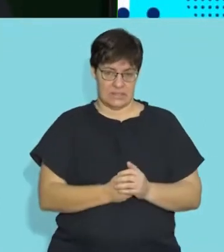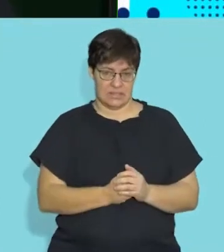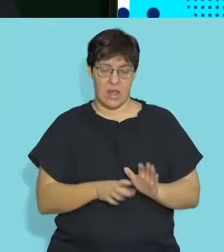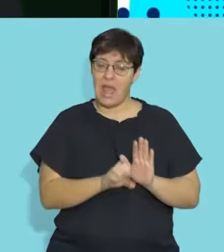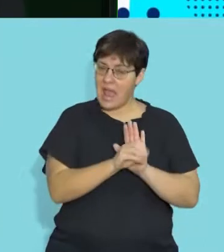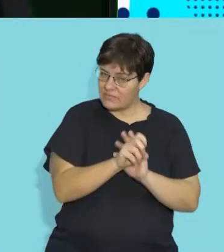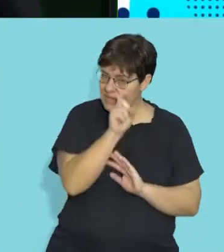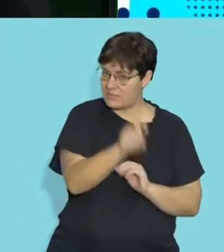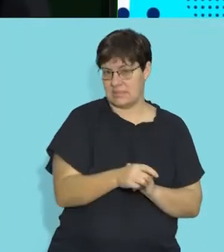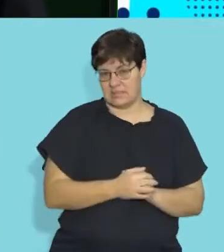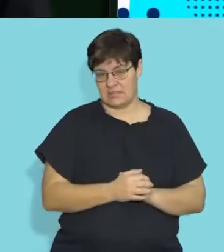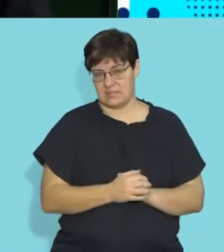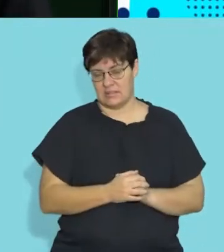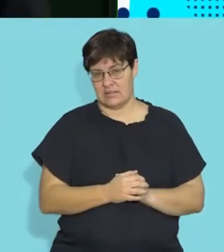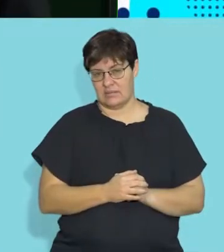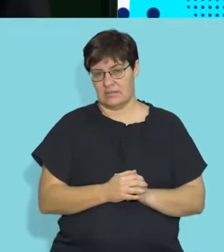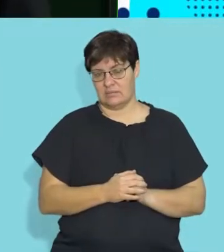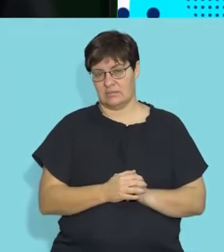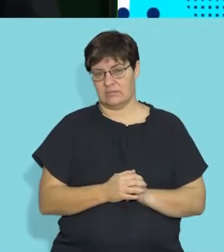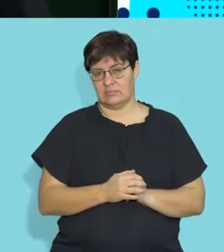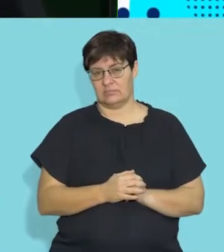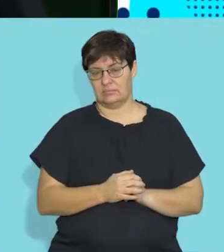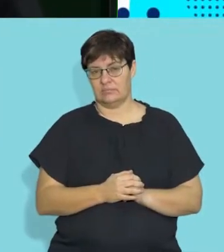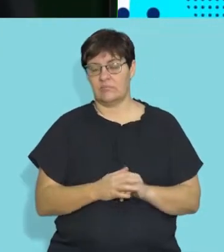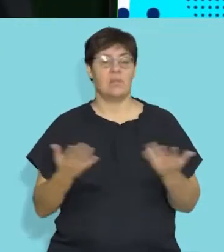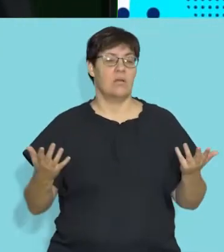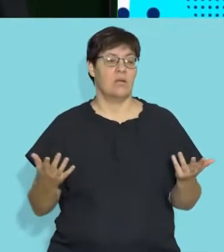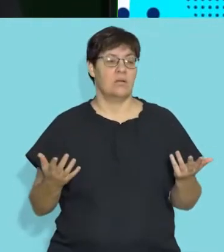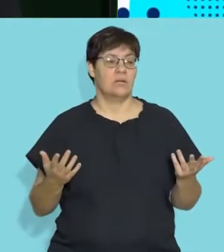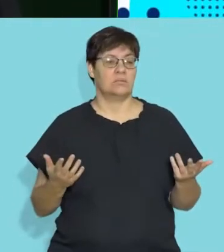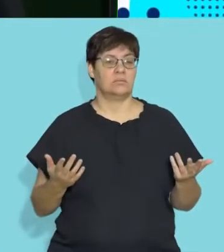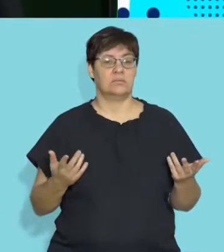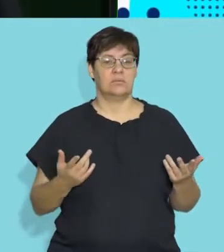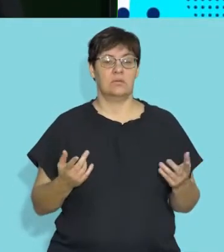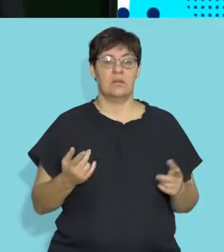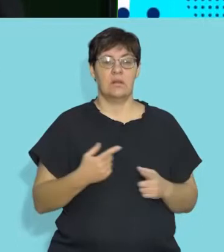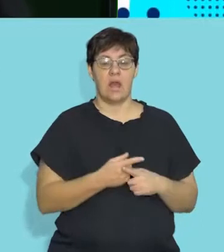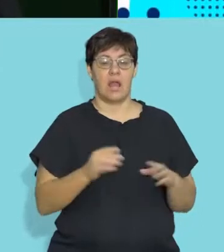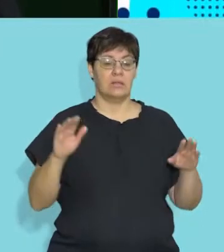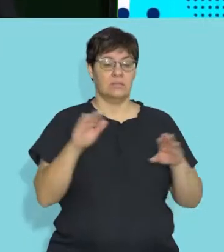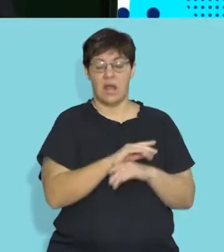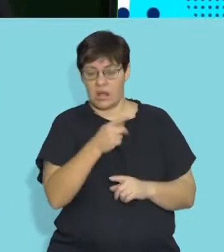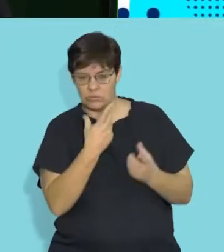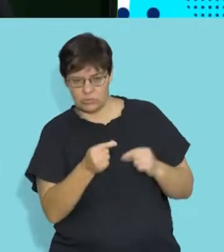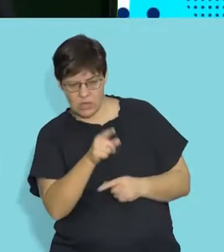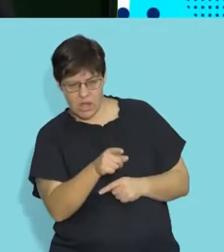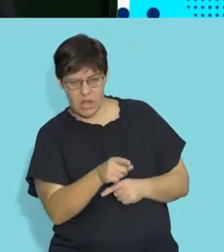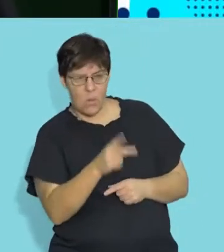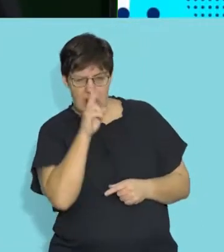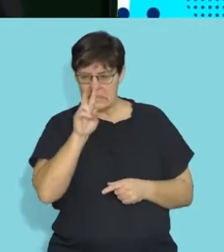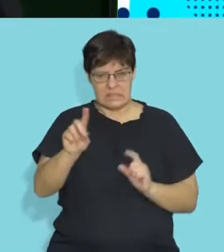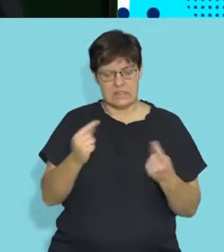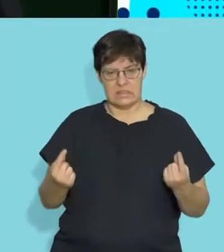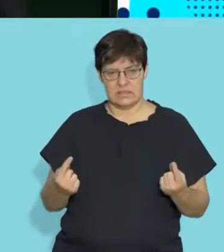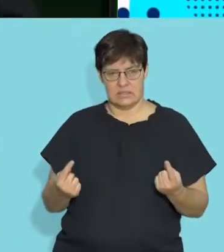advertise, right? As we often say, you can't wink at somebody in the dark because surely they can't see you.